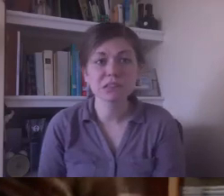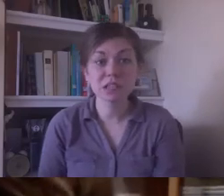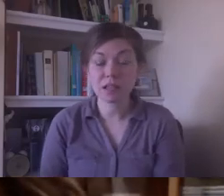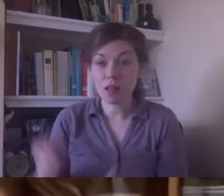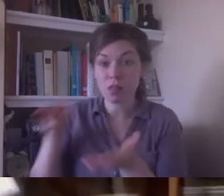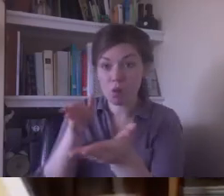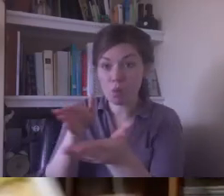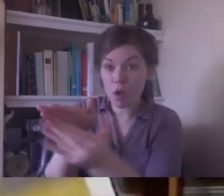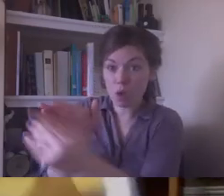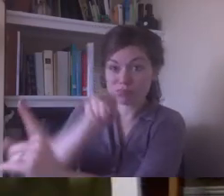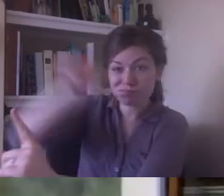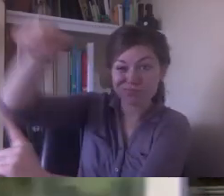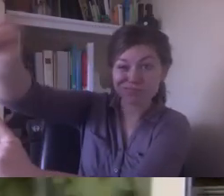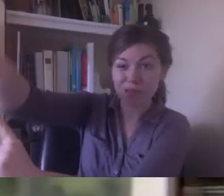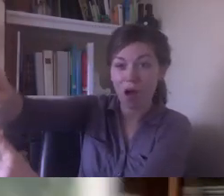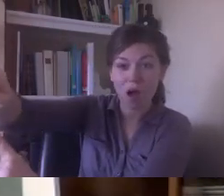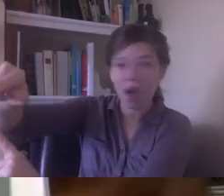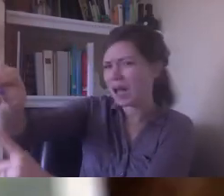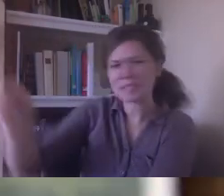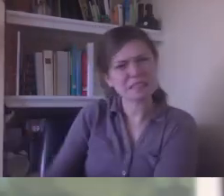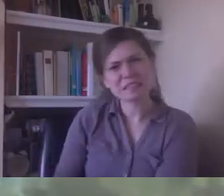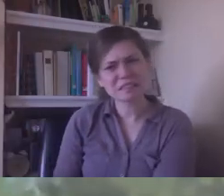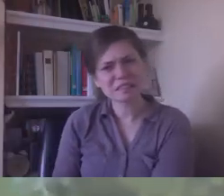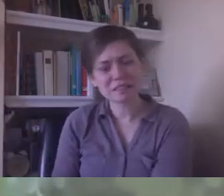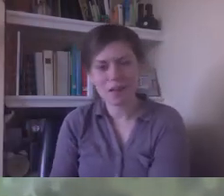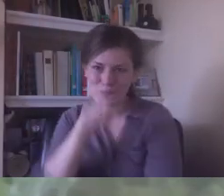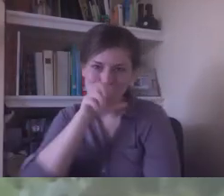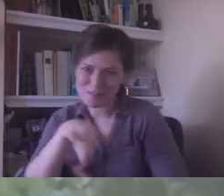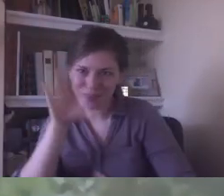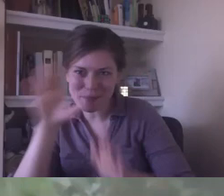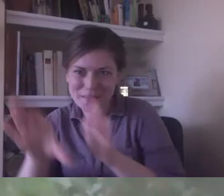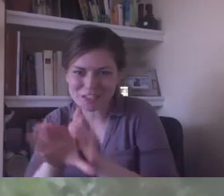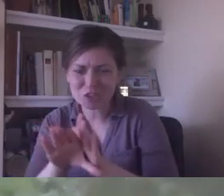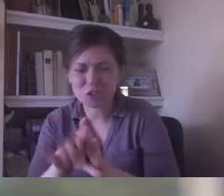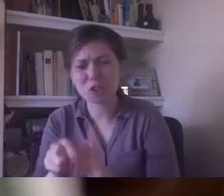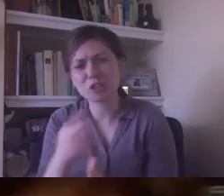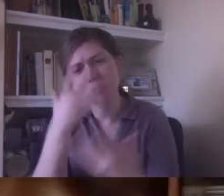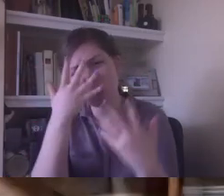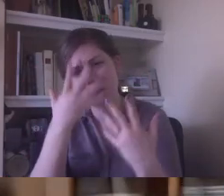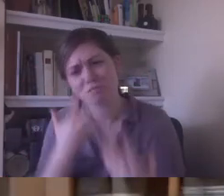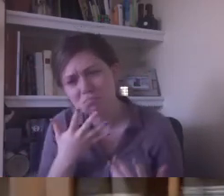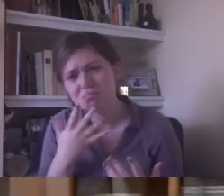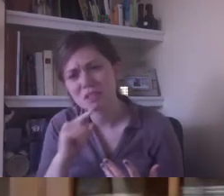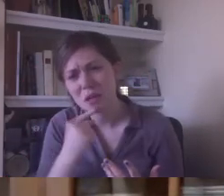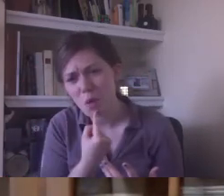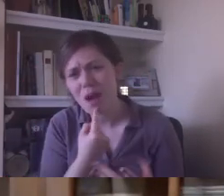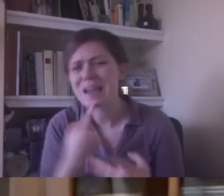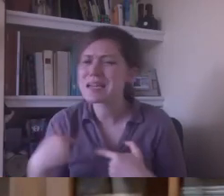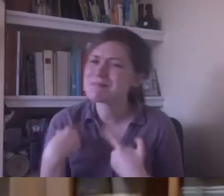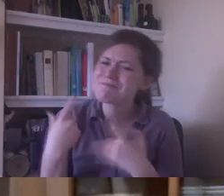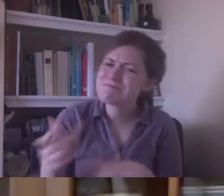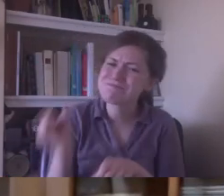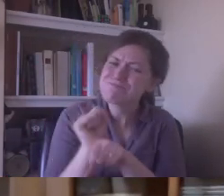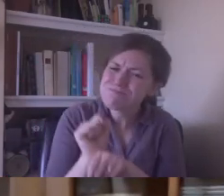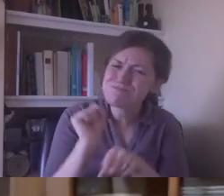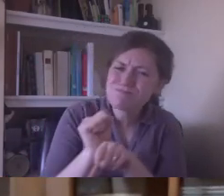Around the bend? No channel. I love that illustration. Poor Norbert, he's so disappointed. After all his training,